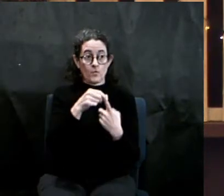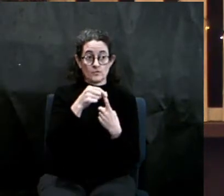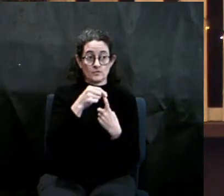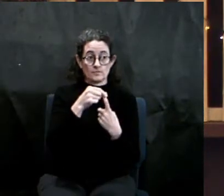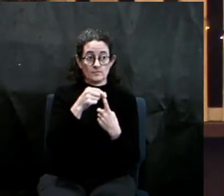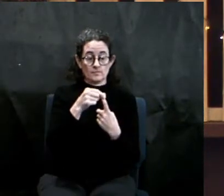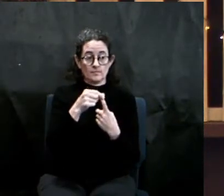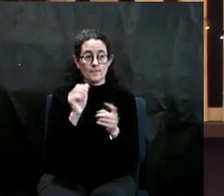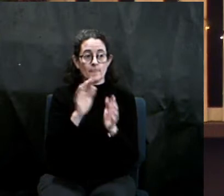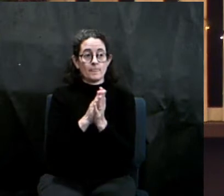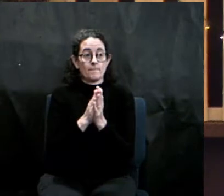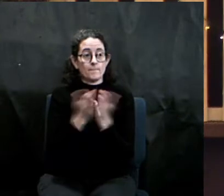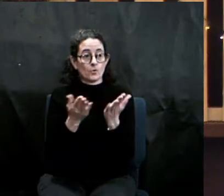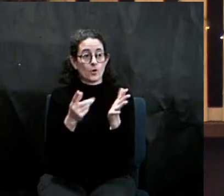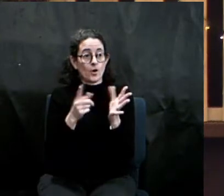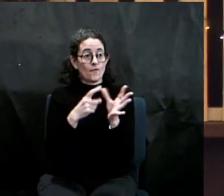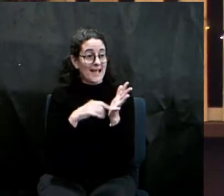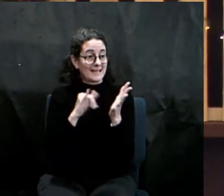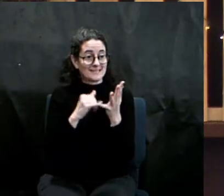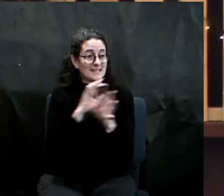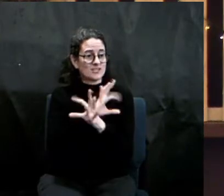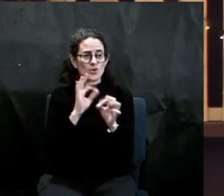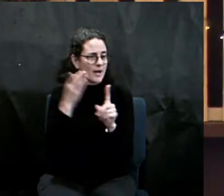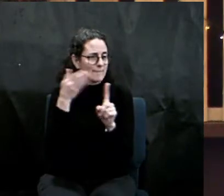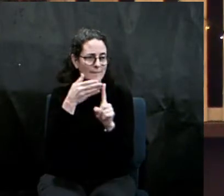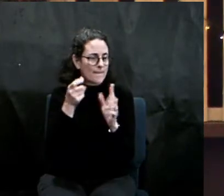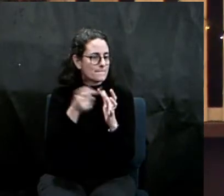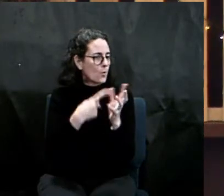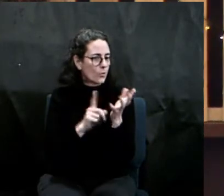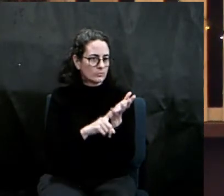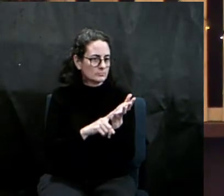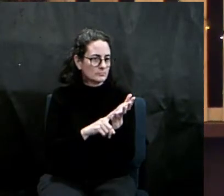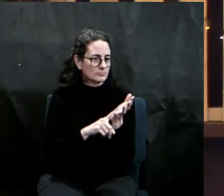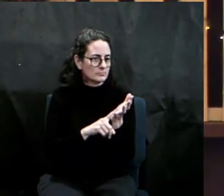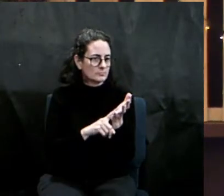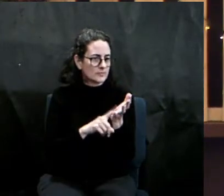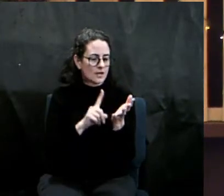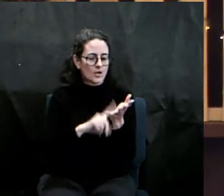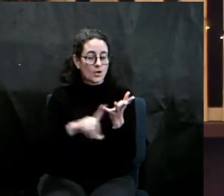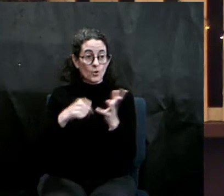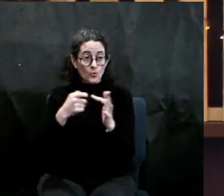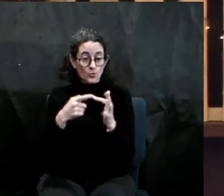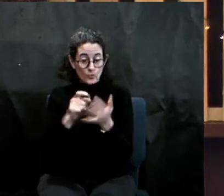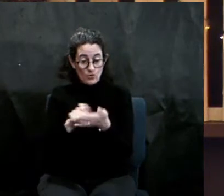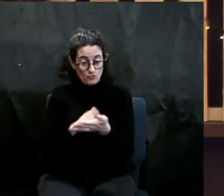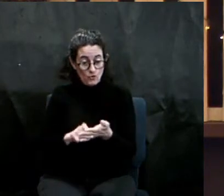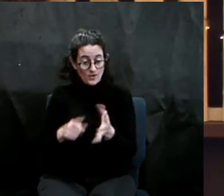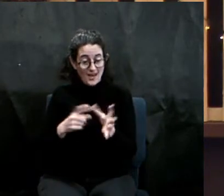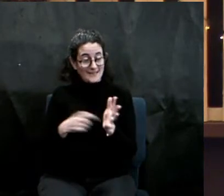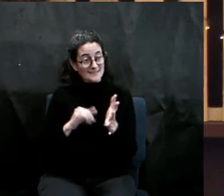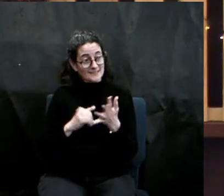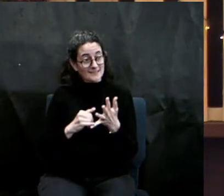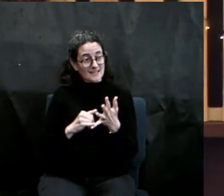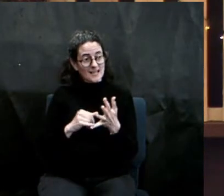is not about Paul. Luke never intended on writing a biography